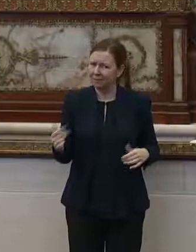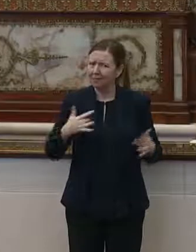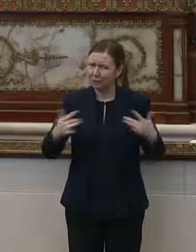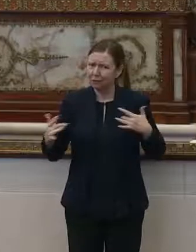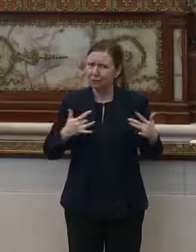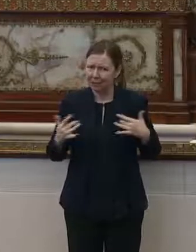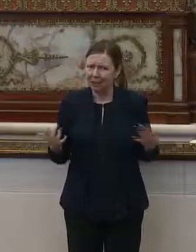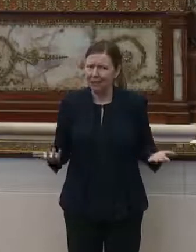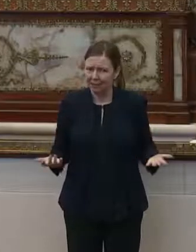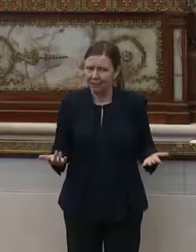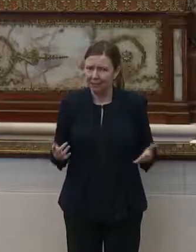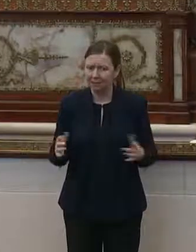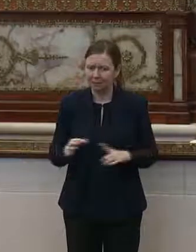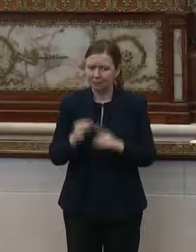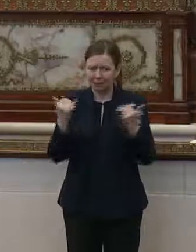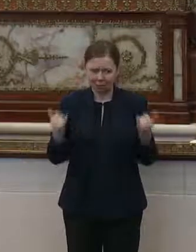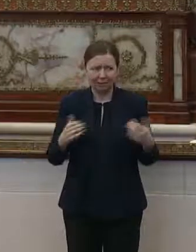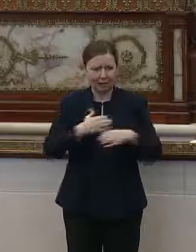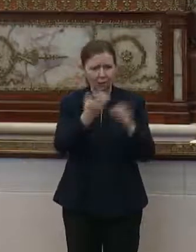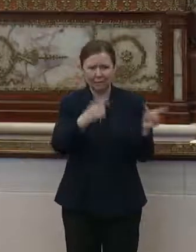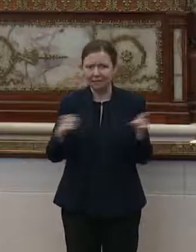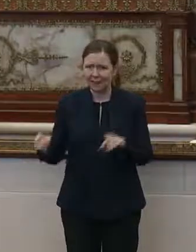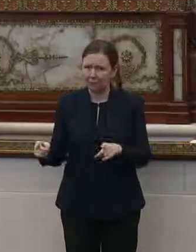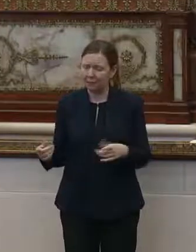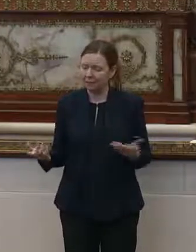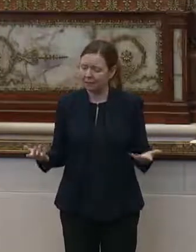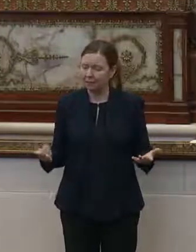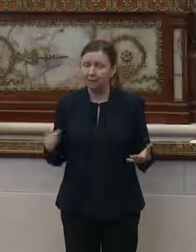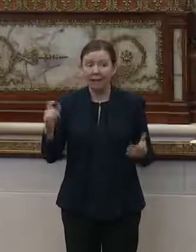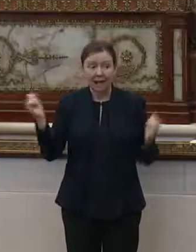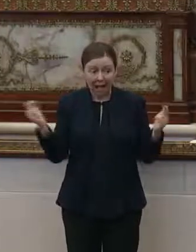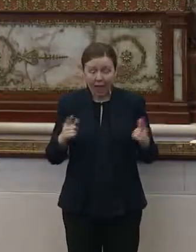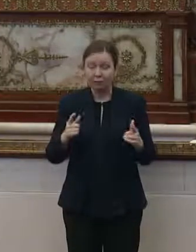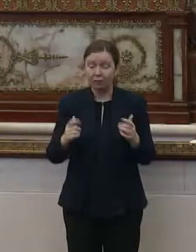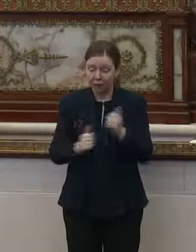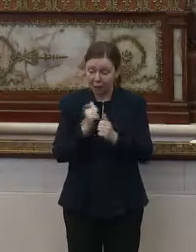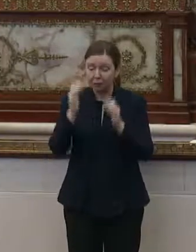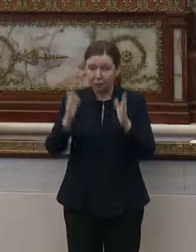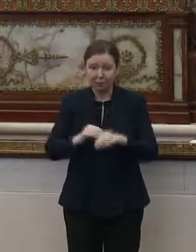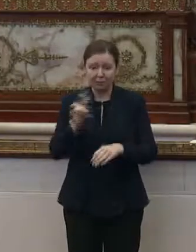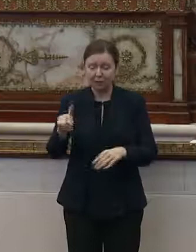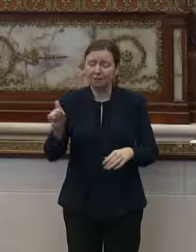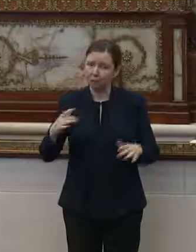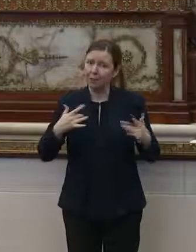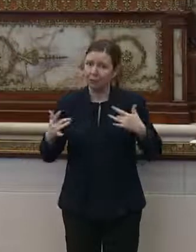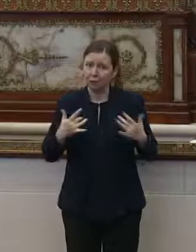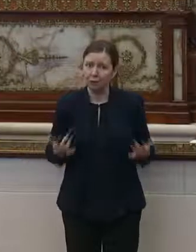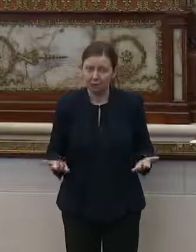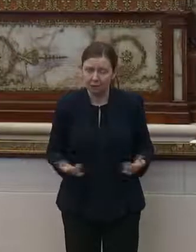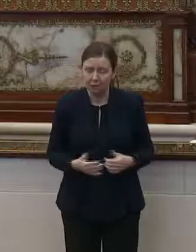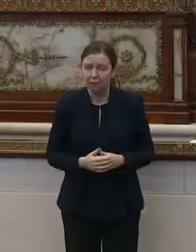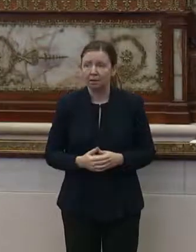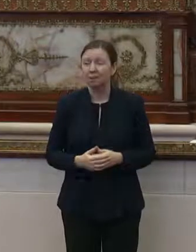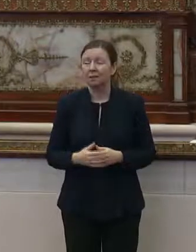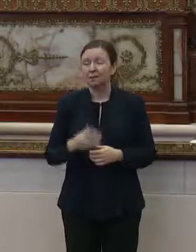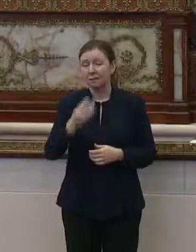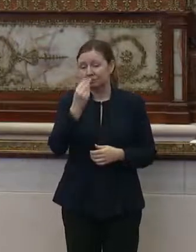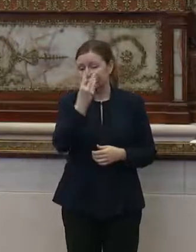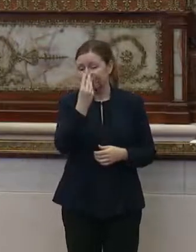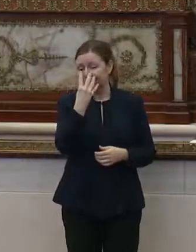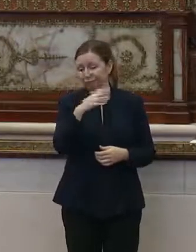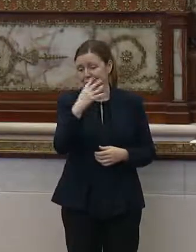very time of crisis. It should be of concern to every Philadelphian. To be negligent during a pandemic